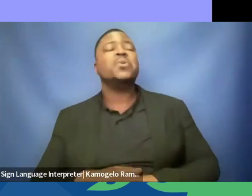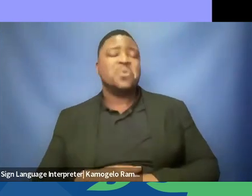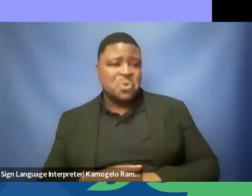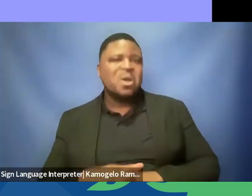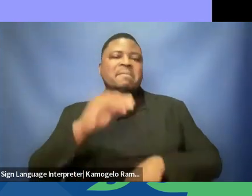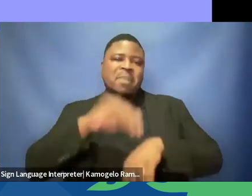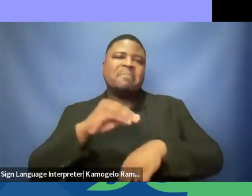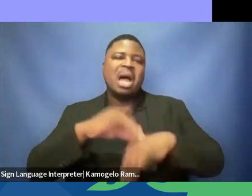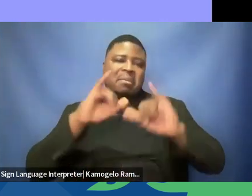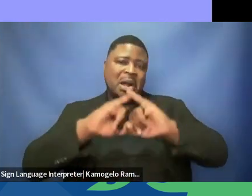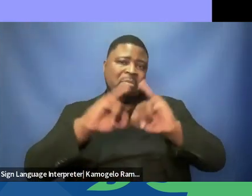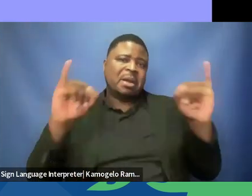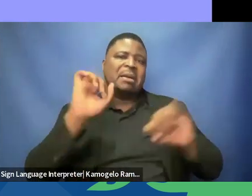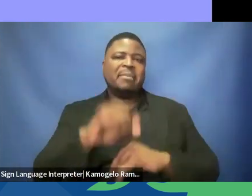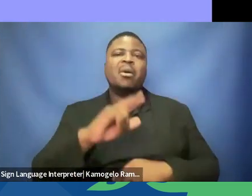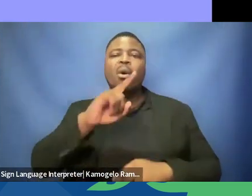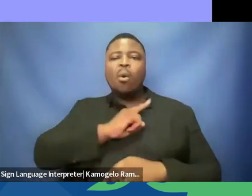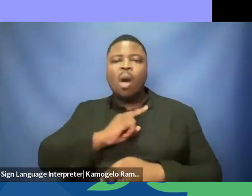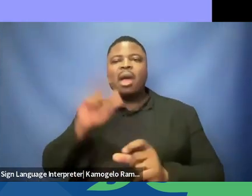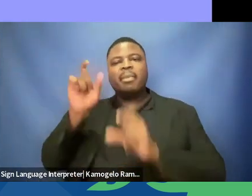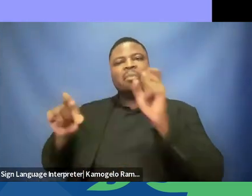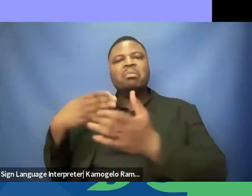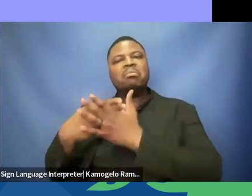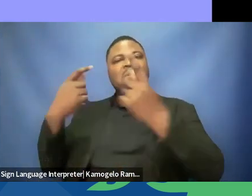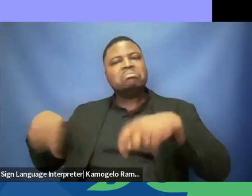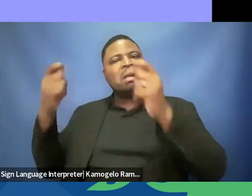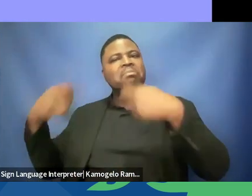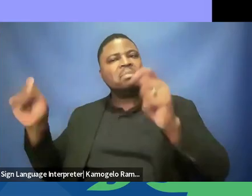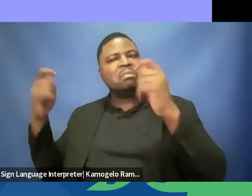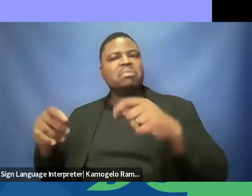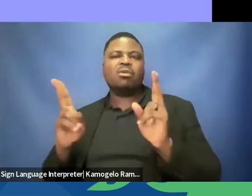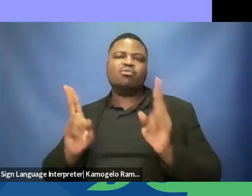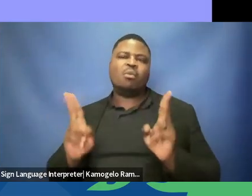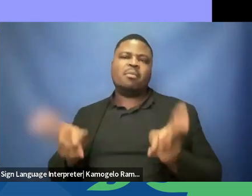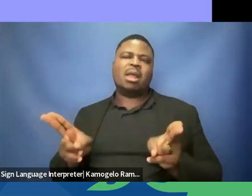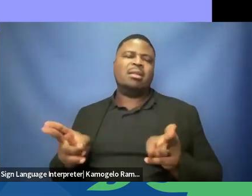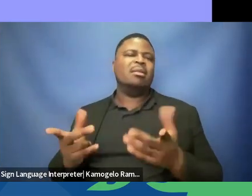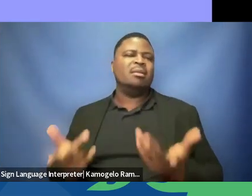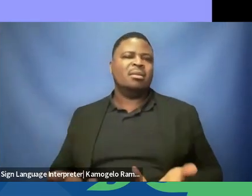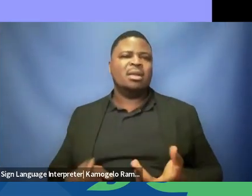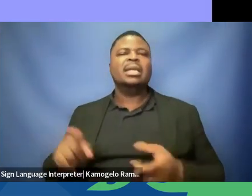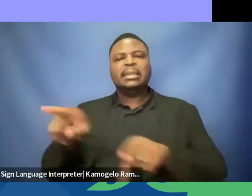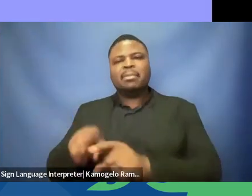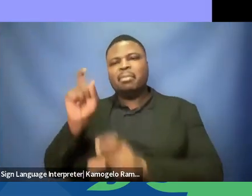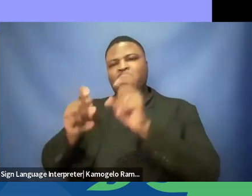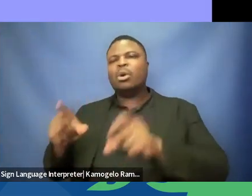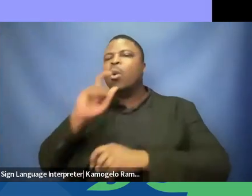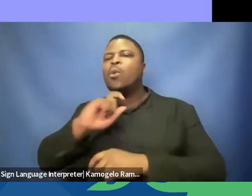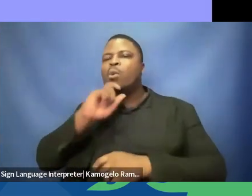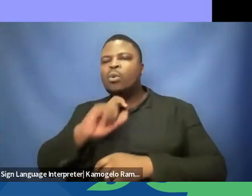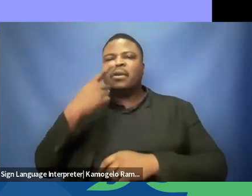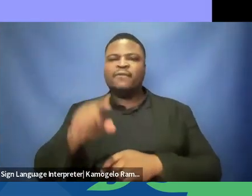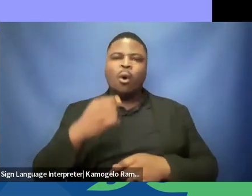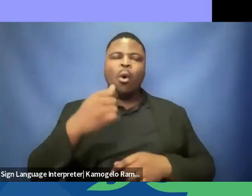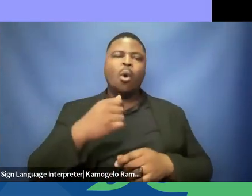whereby it was legal and it is sold to everyone, and now it's being used in sexual activities. And apart from